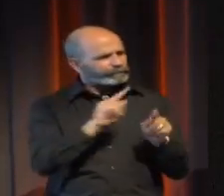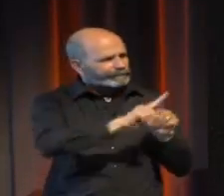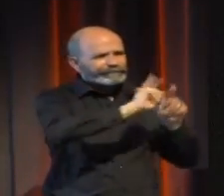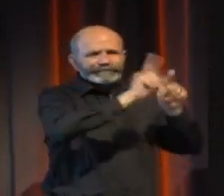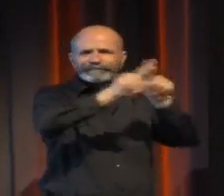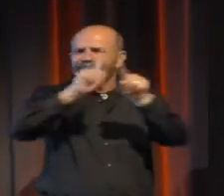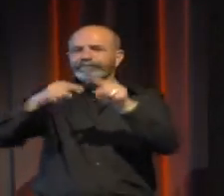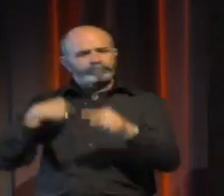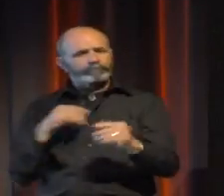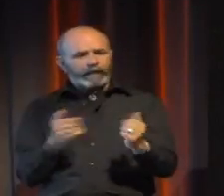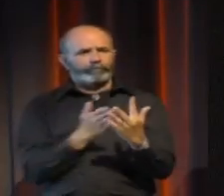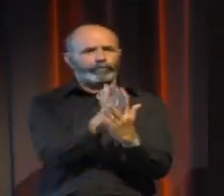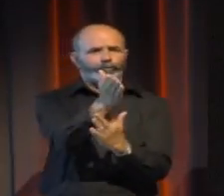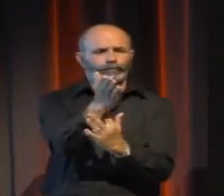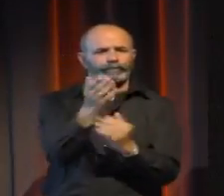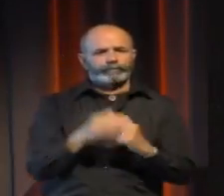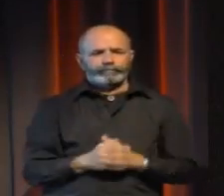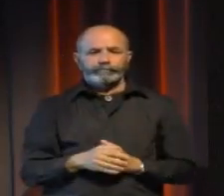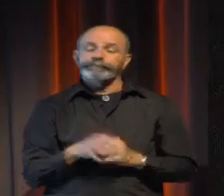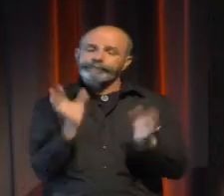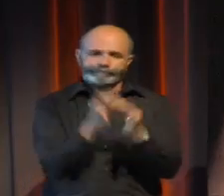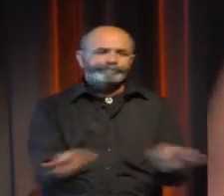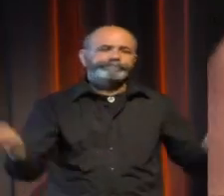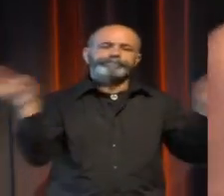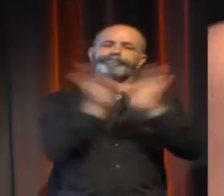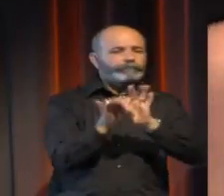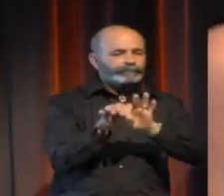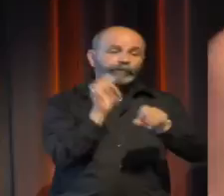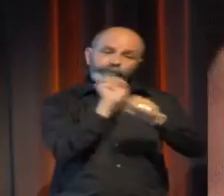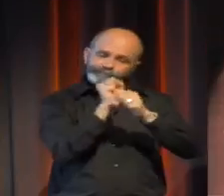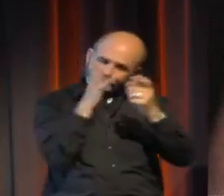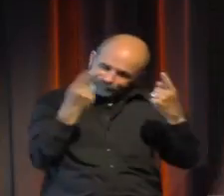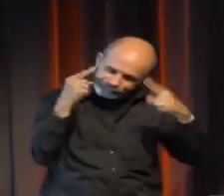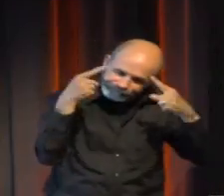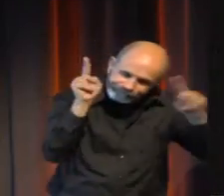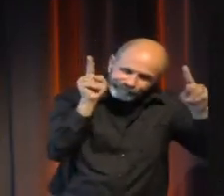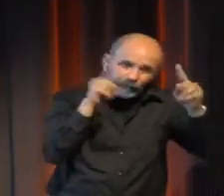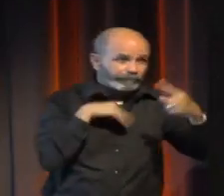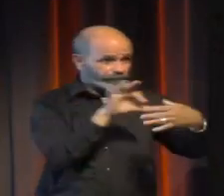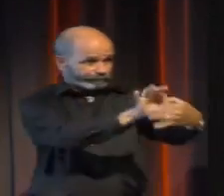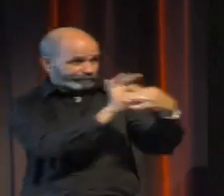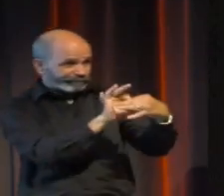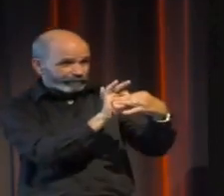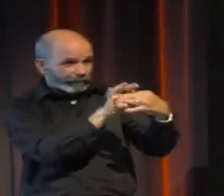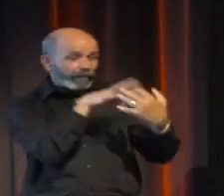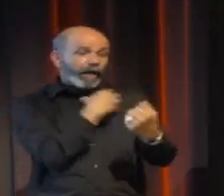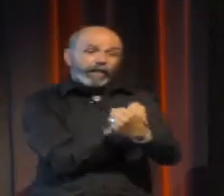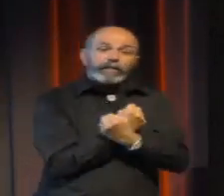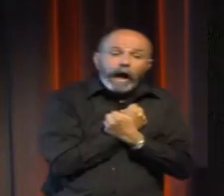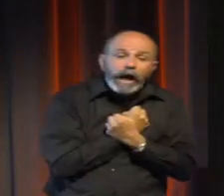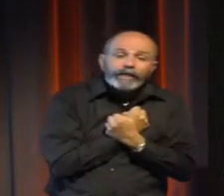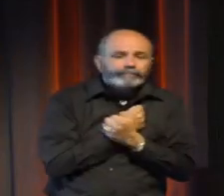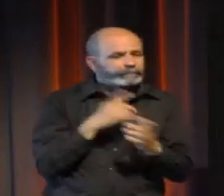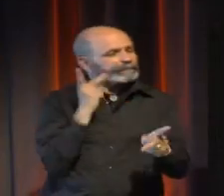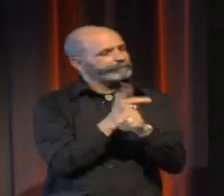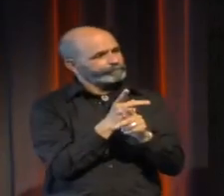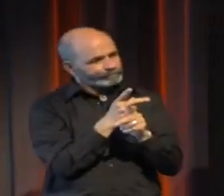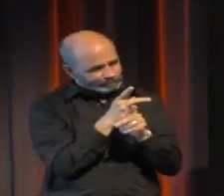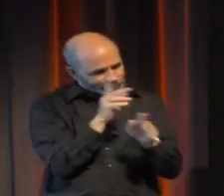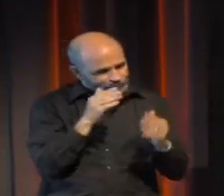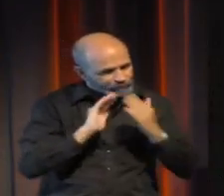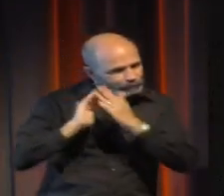love, that has such a positive impact on all parts of your generation and your